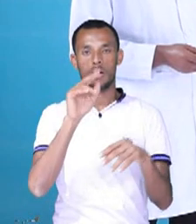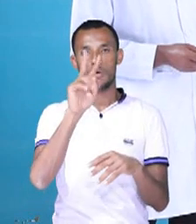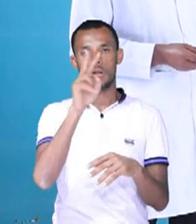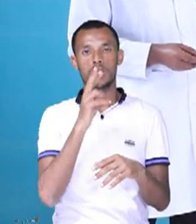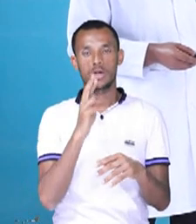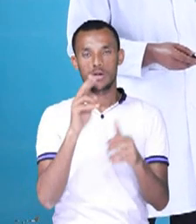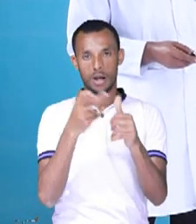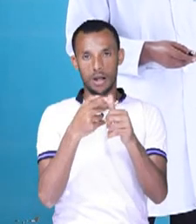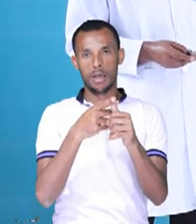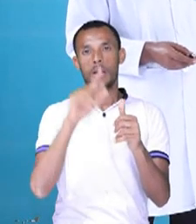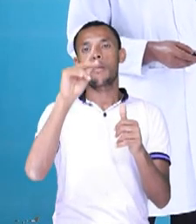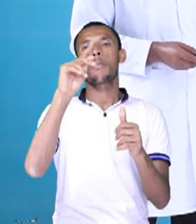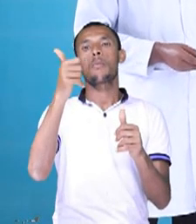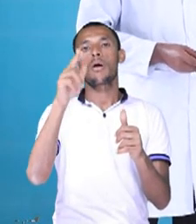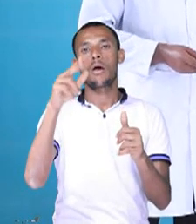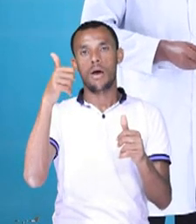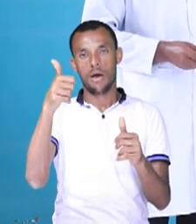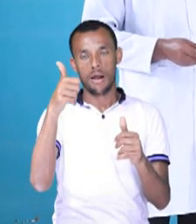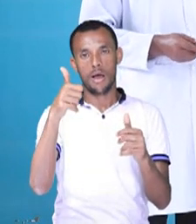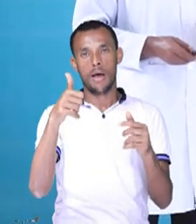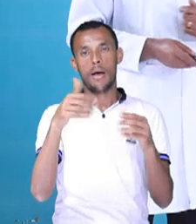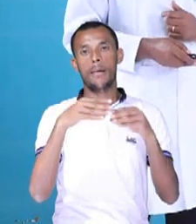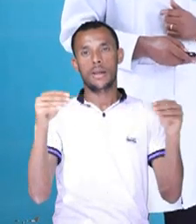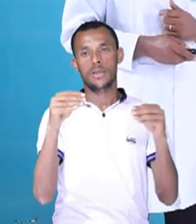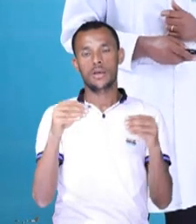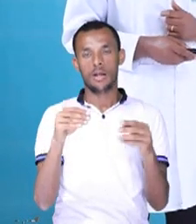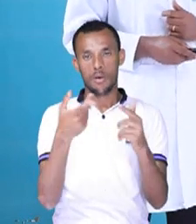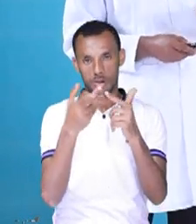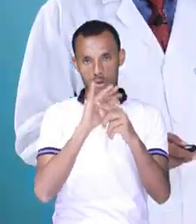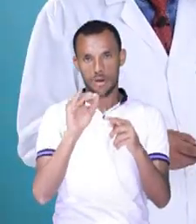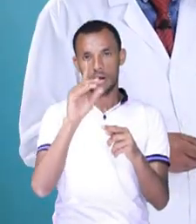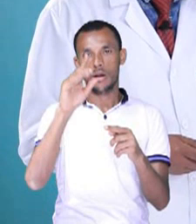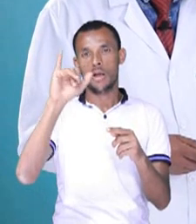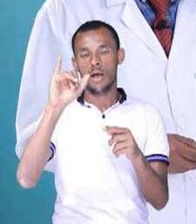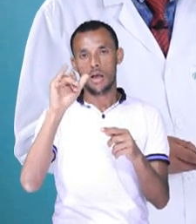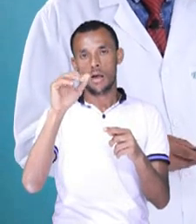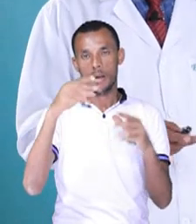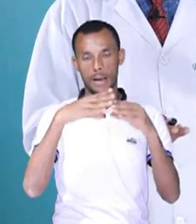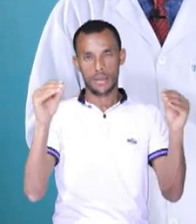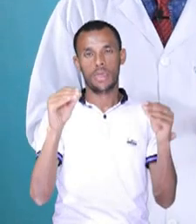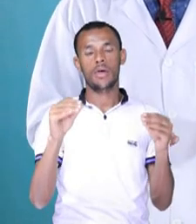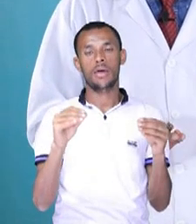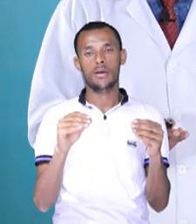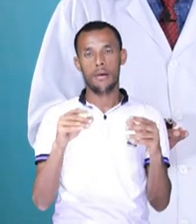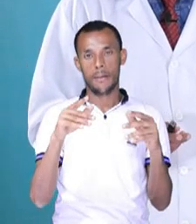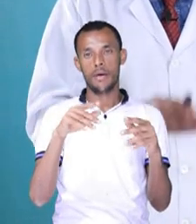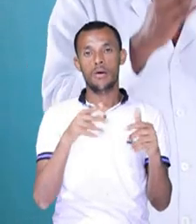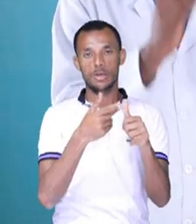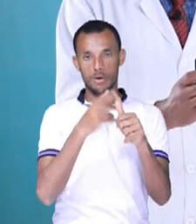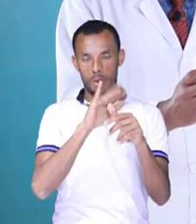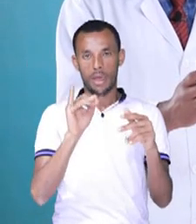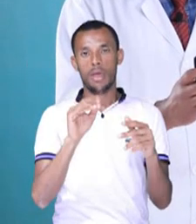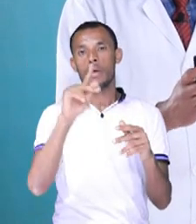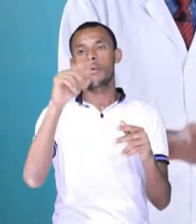is paramagnetic, the other one is diamagnetic species. By the way, paramagnetic means